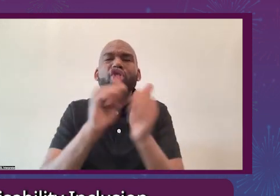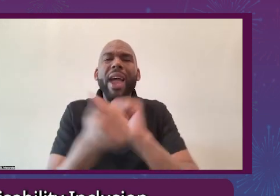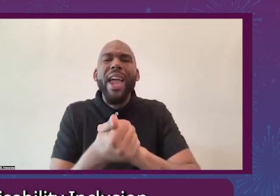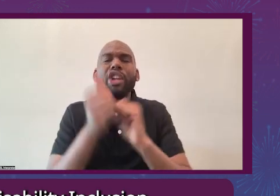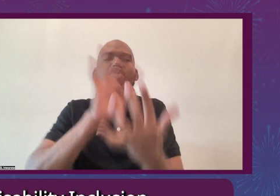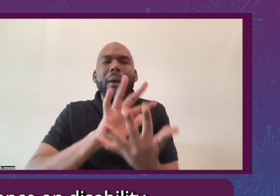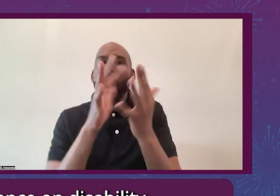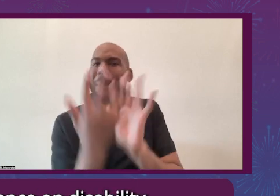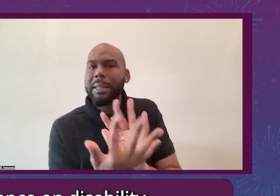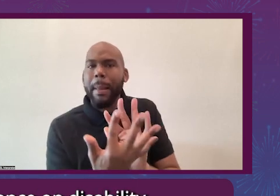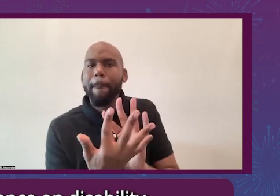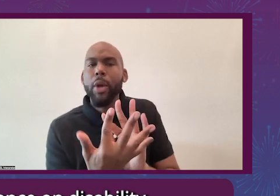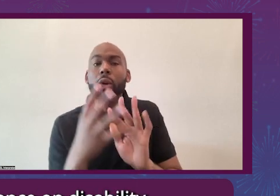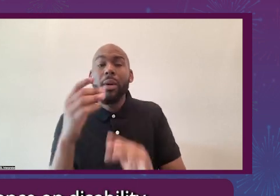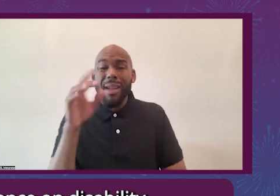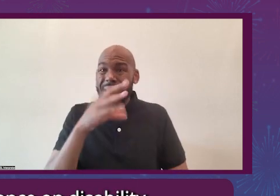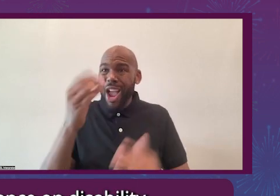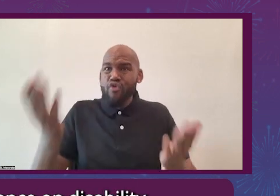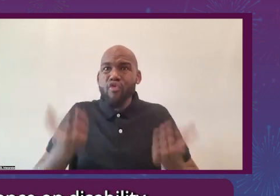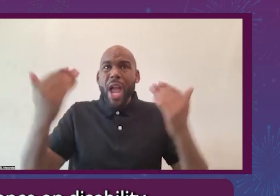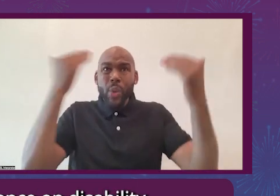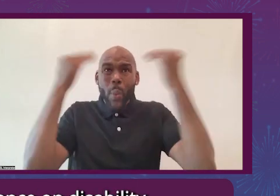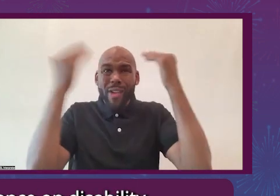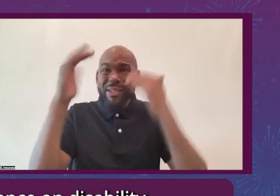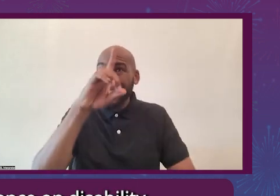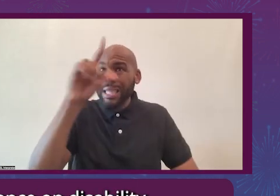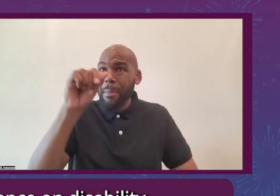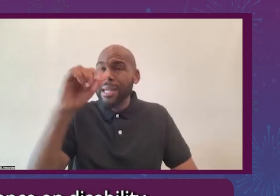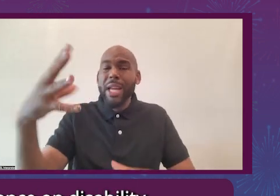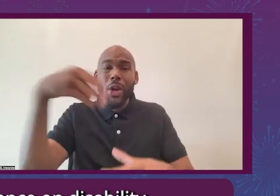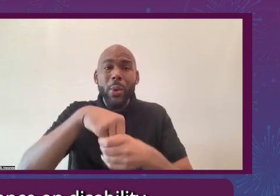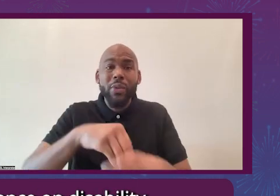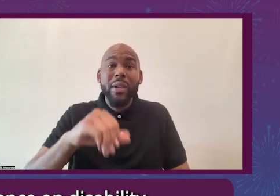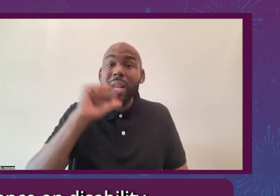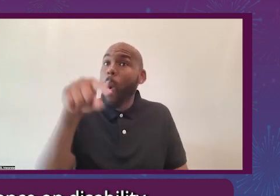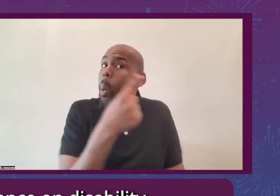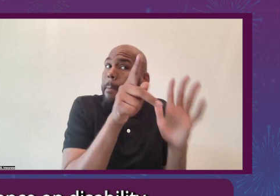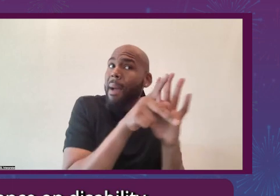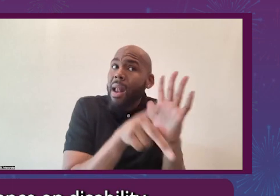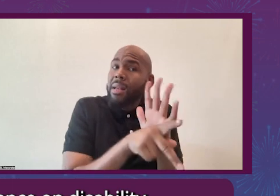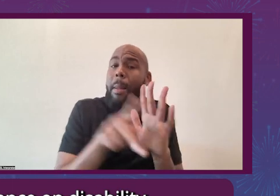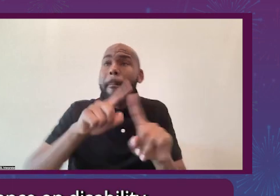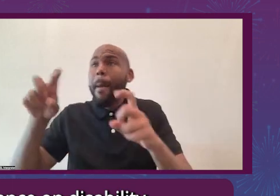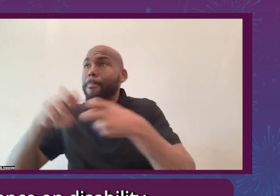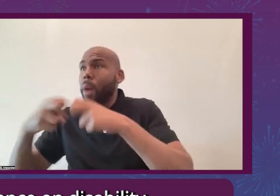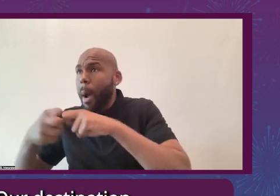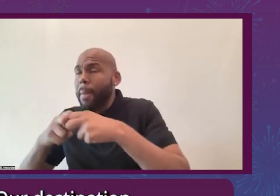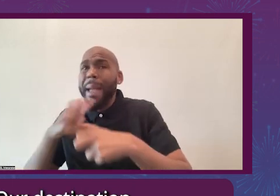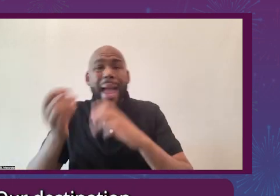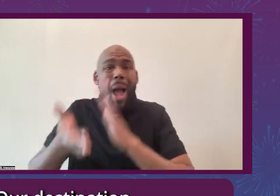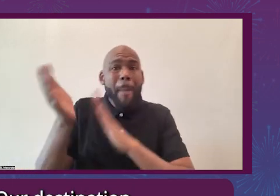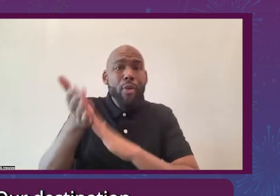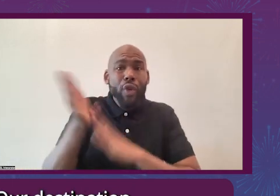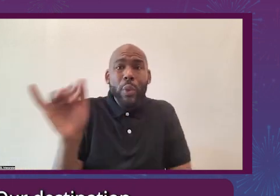to achieving transformative change, to raise the UN's performance on disability inclusion, not just in its policy, but also